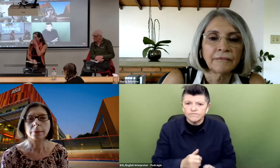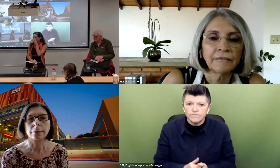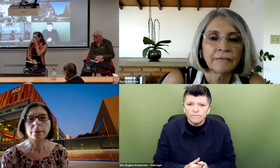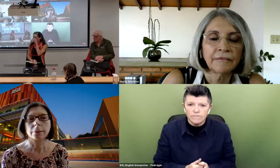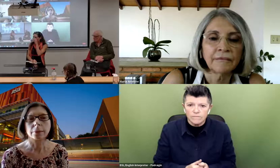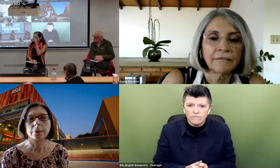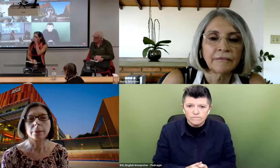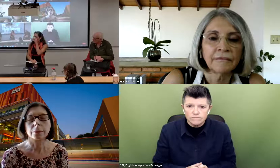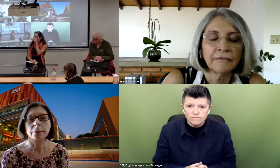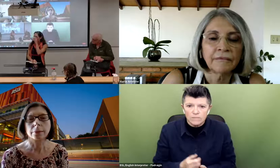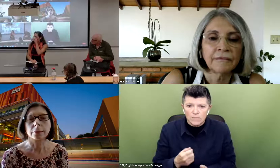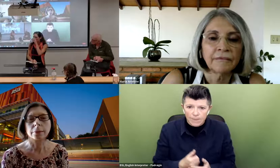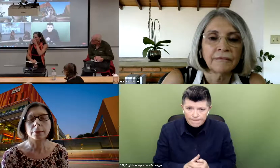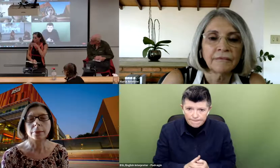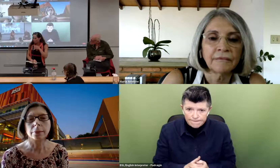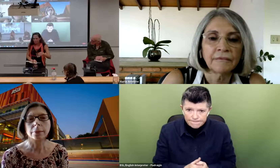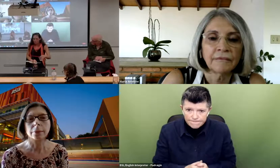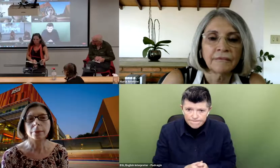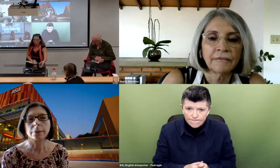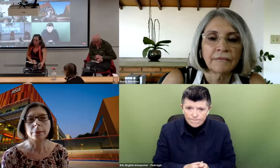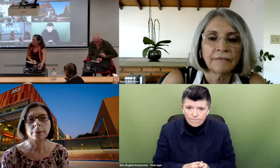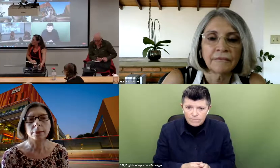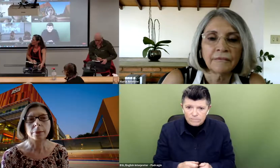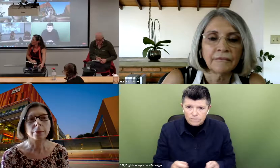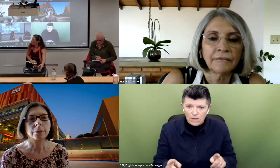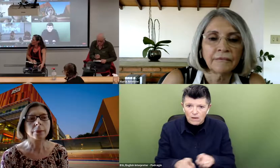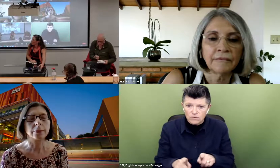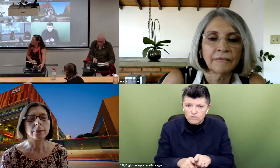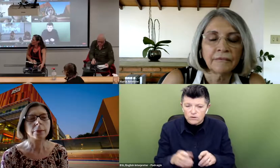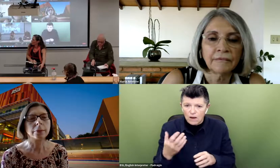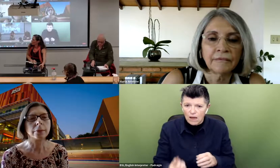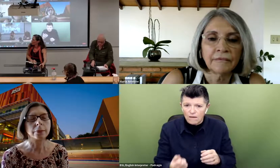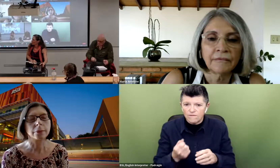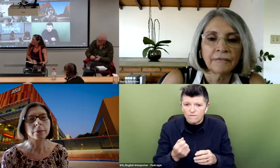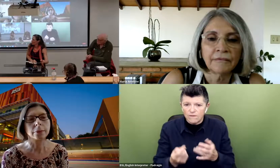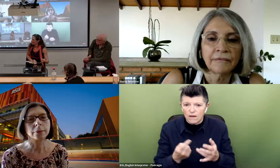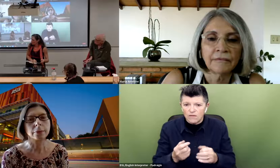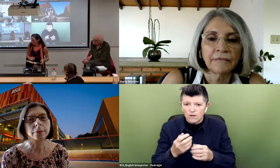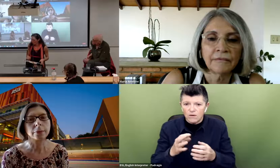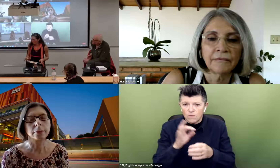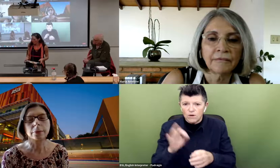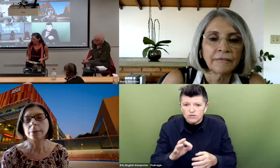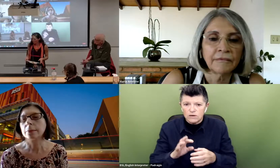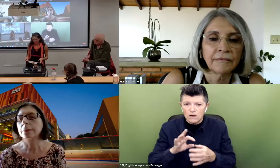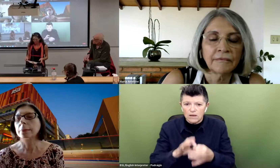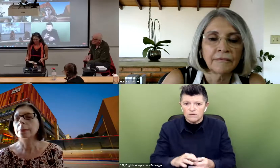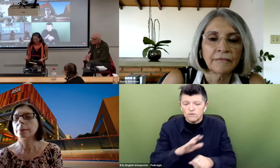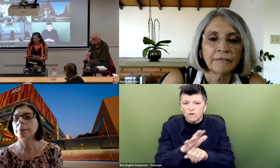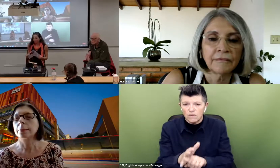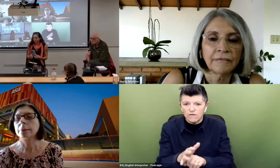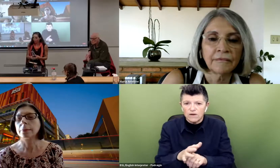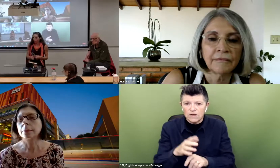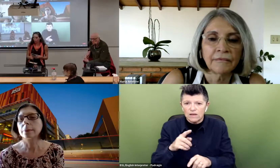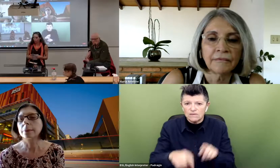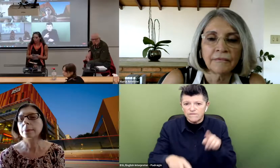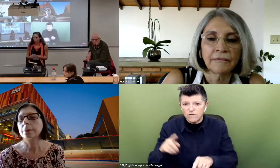the questions, which was about COVID and the sort of differentiated levels of access. Can I kind